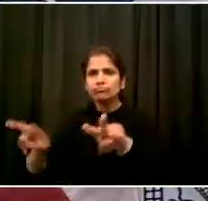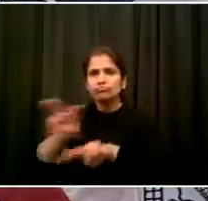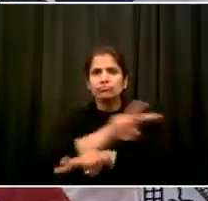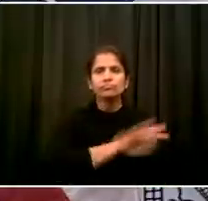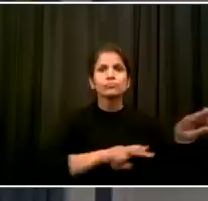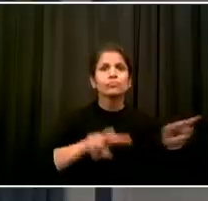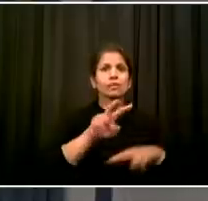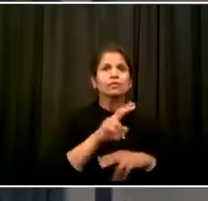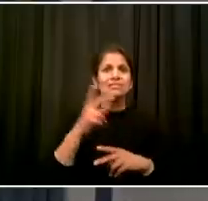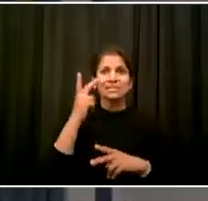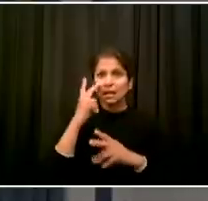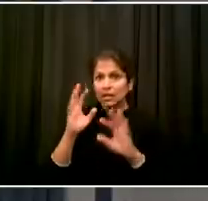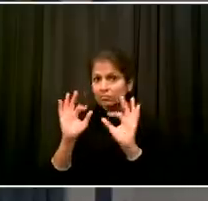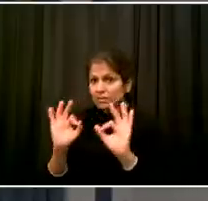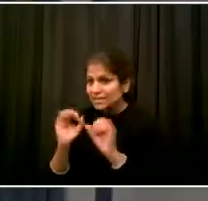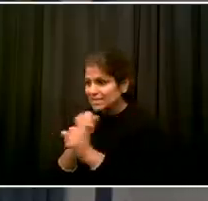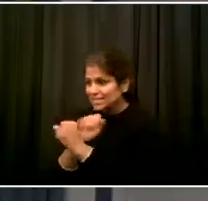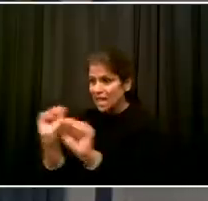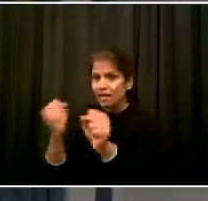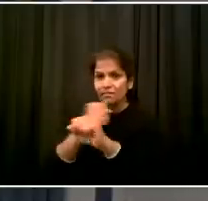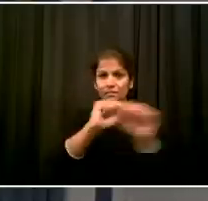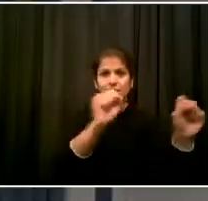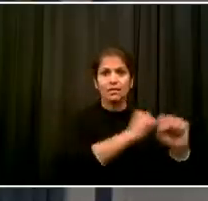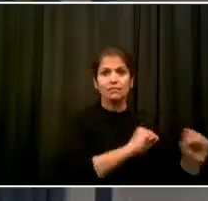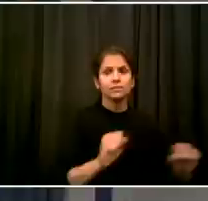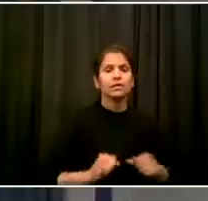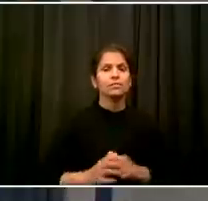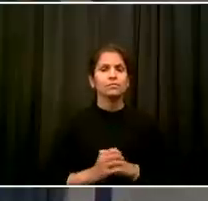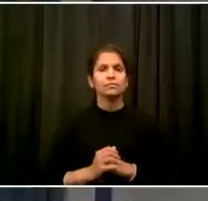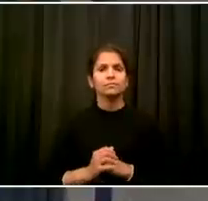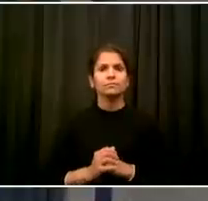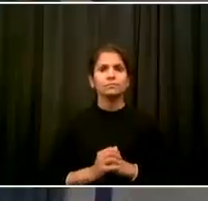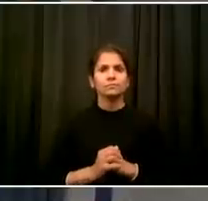The next is Julia from the Post And I'm sorry, we have time for a few more today